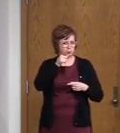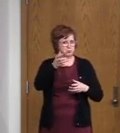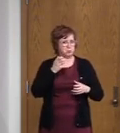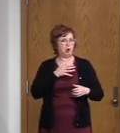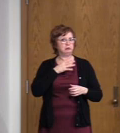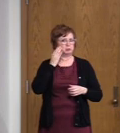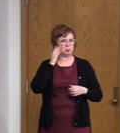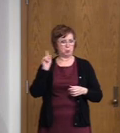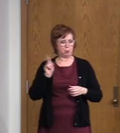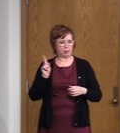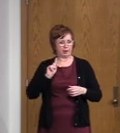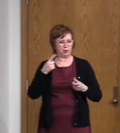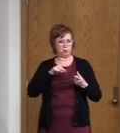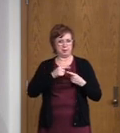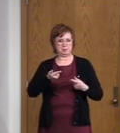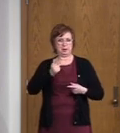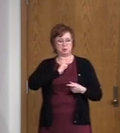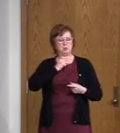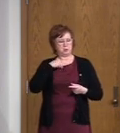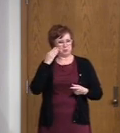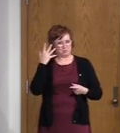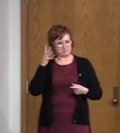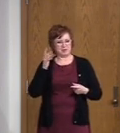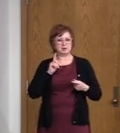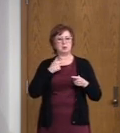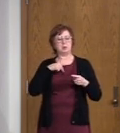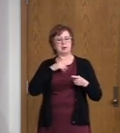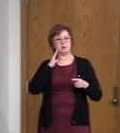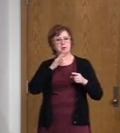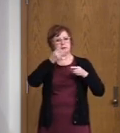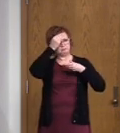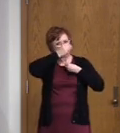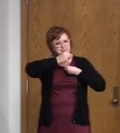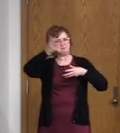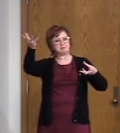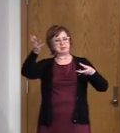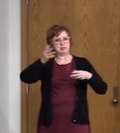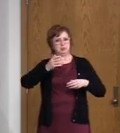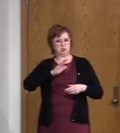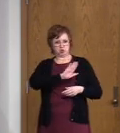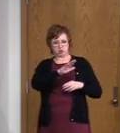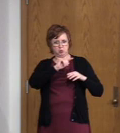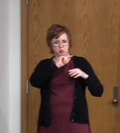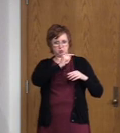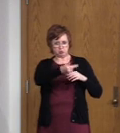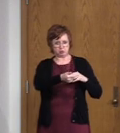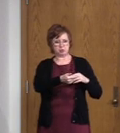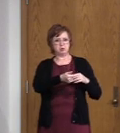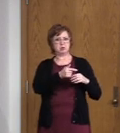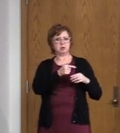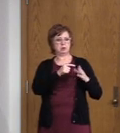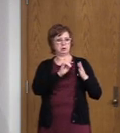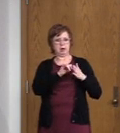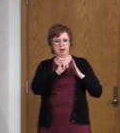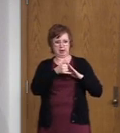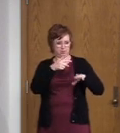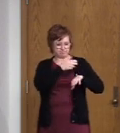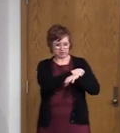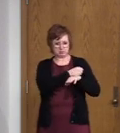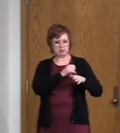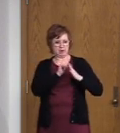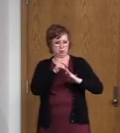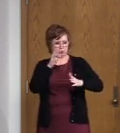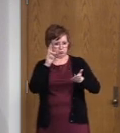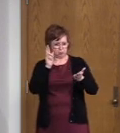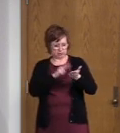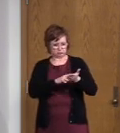be working hard to publicly communicate around when it's your time to be vaccinated, how to register for a vaccination